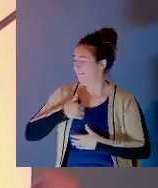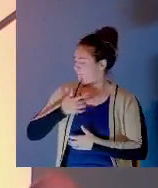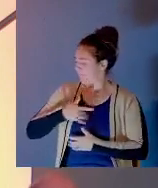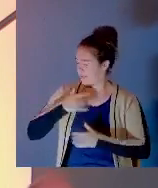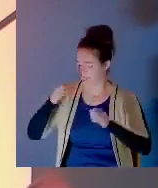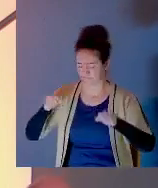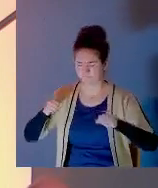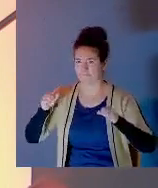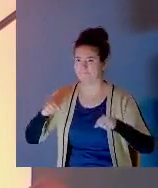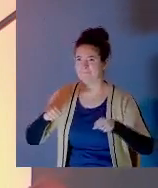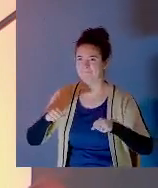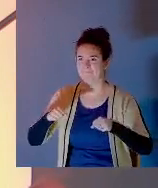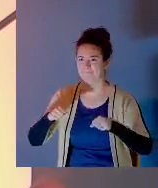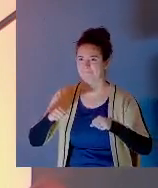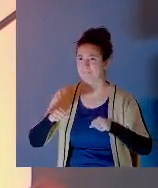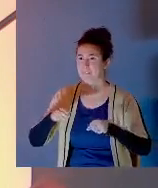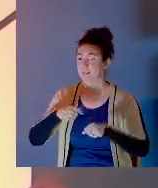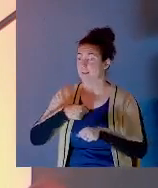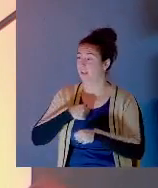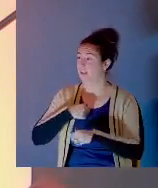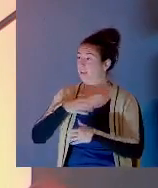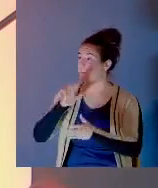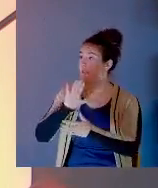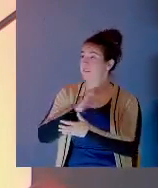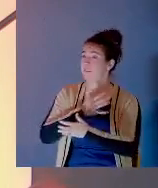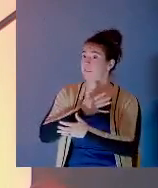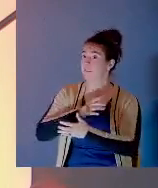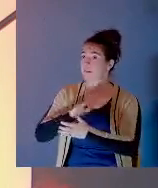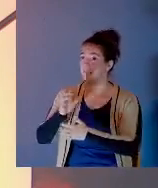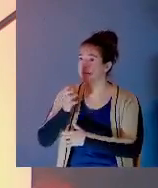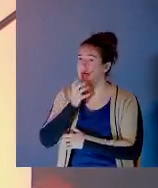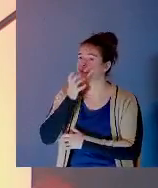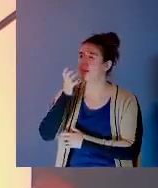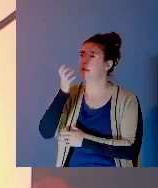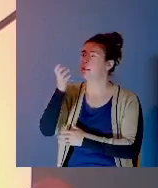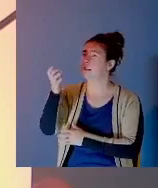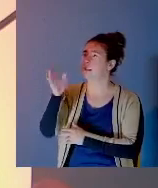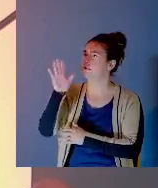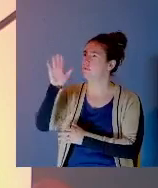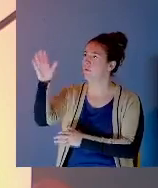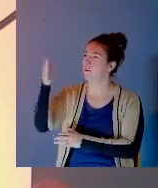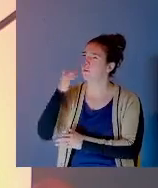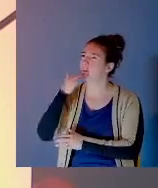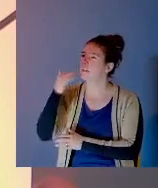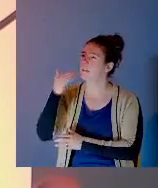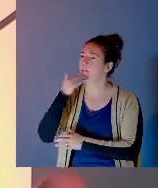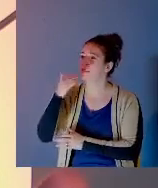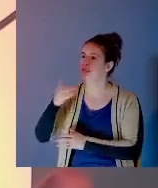oh, I will sing of the goodness of God.